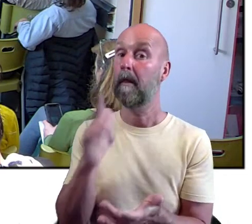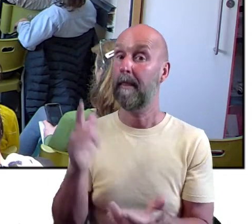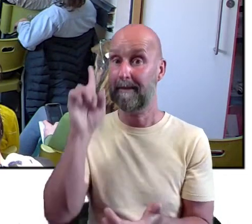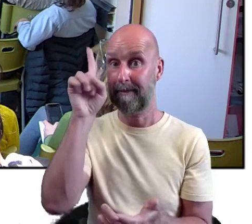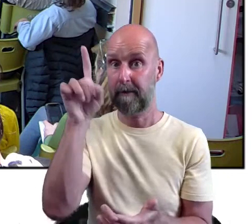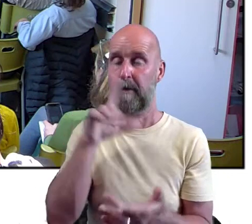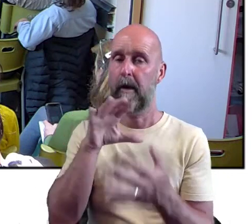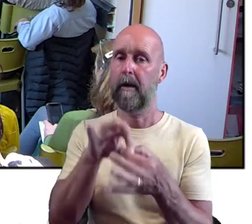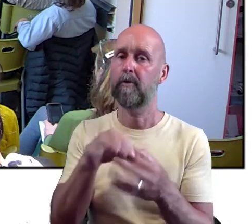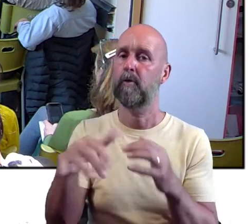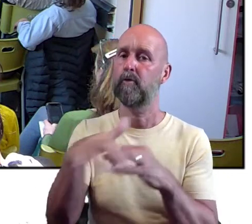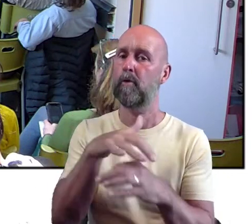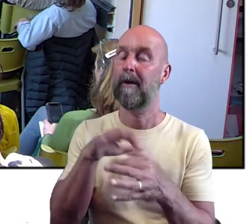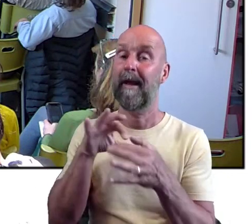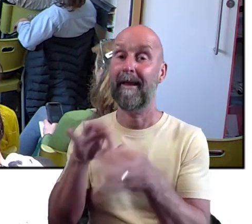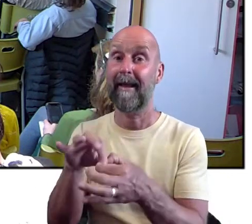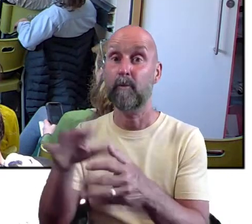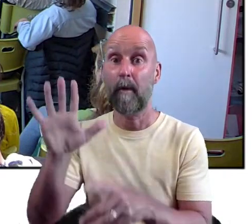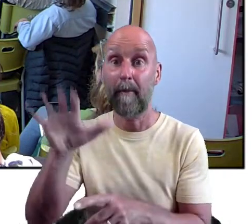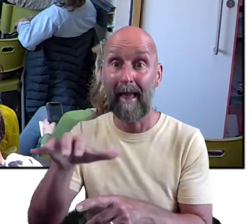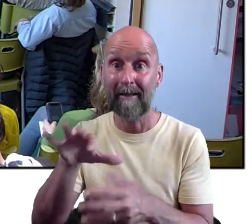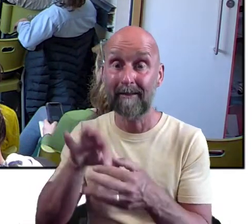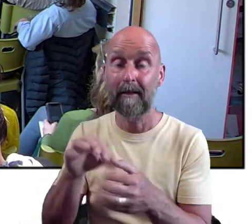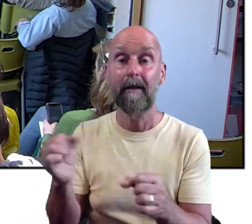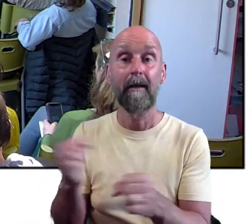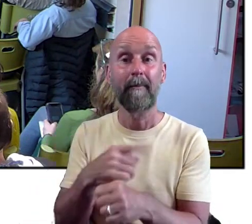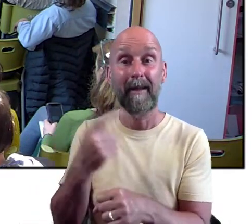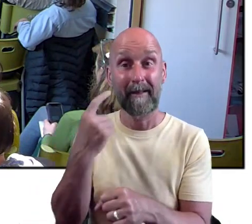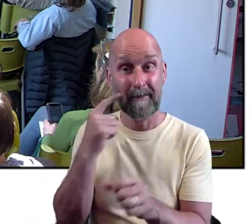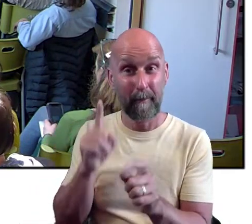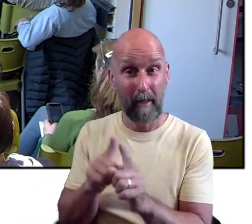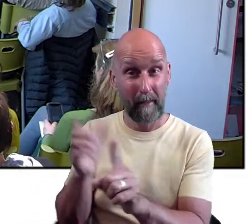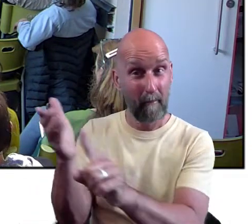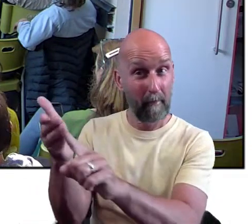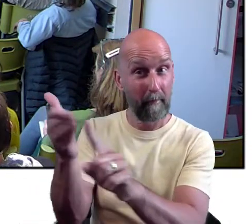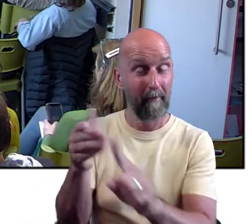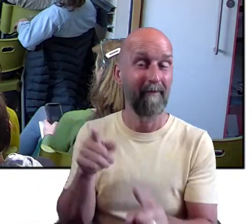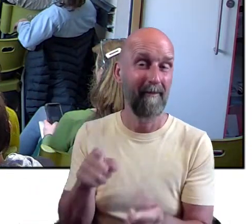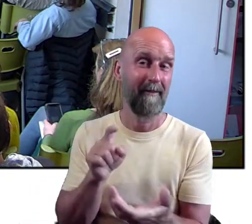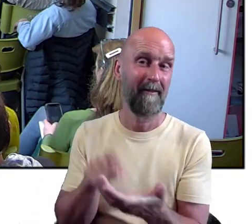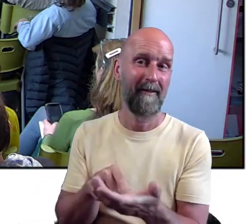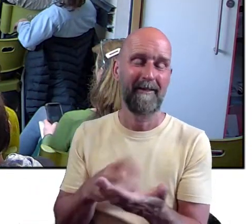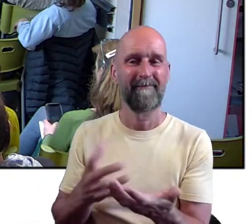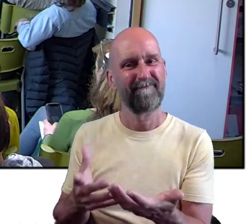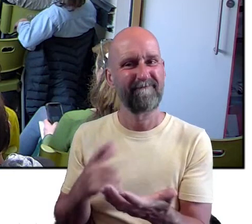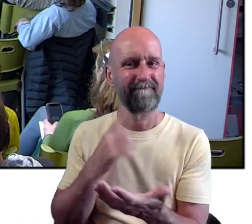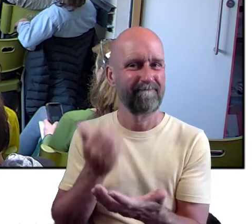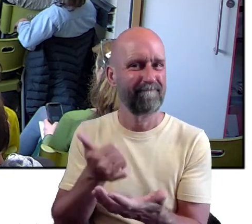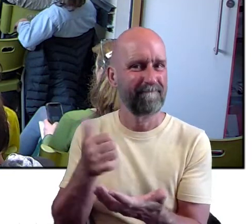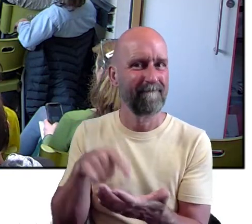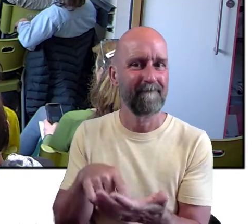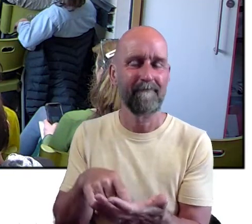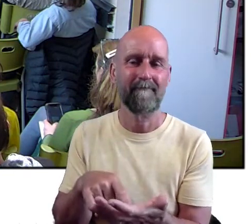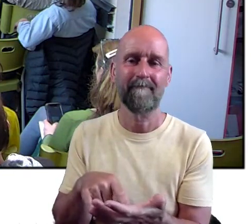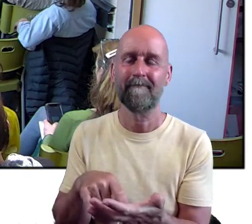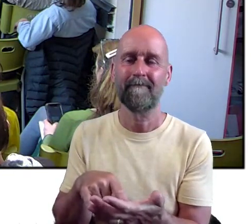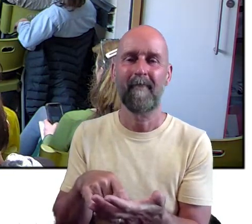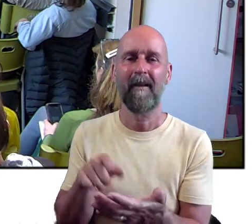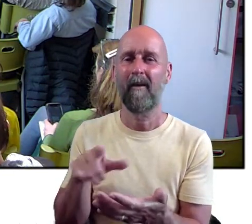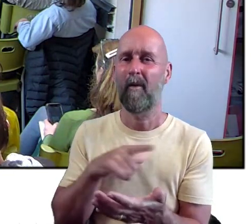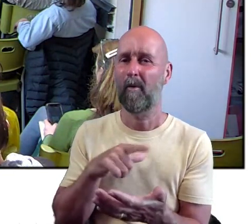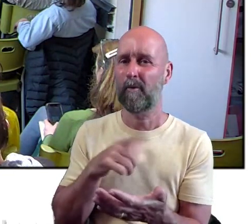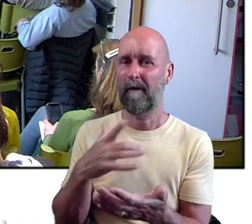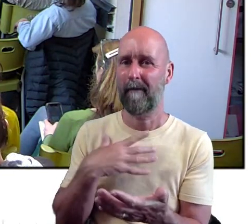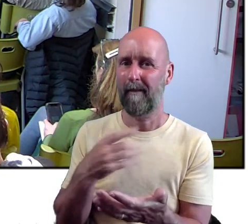terms of engaging with place and like simplifying it, like you said, I think it leaves a lot to be desired, and it's also very sort of extractive because ultimately